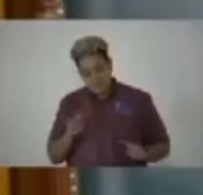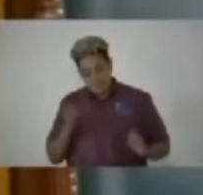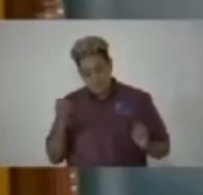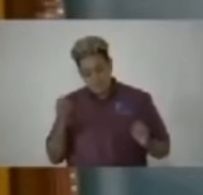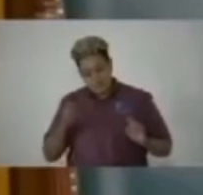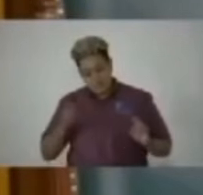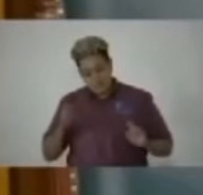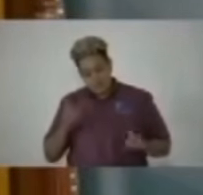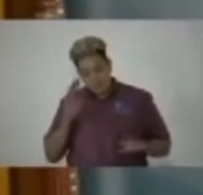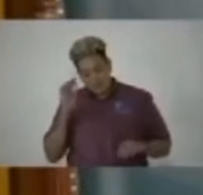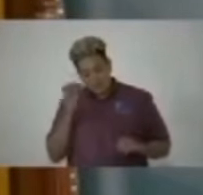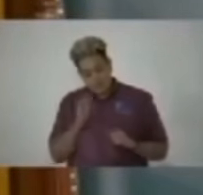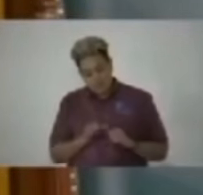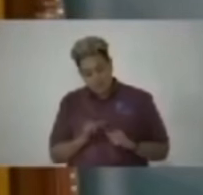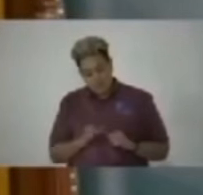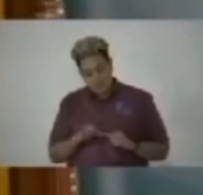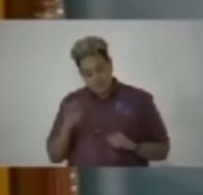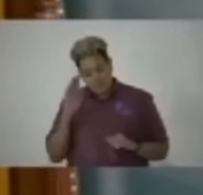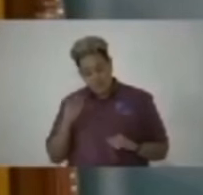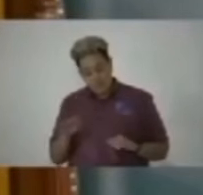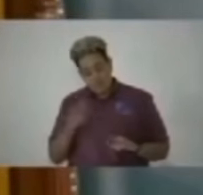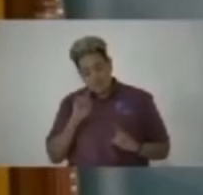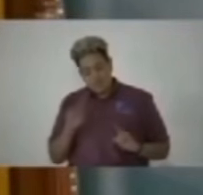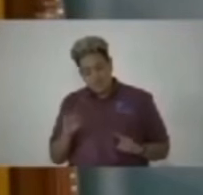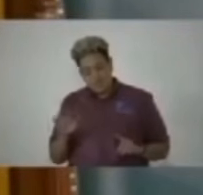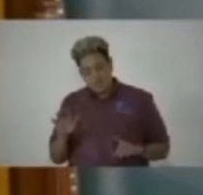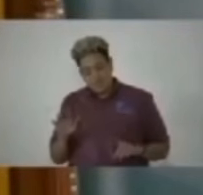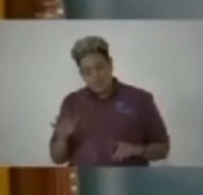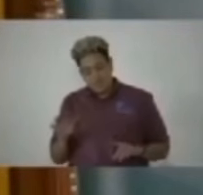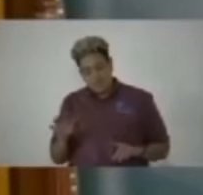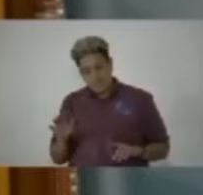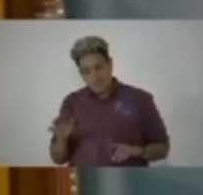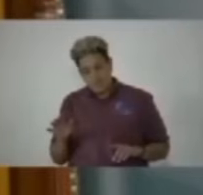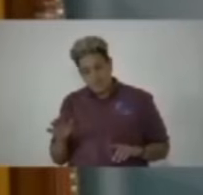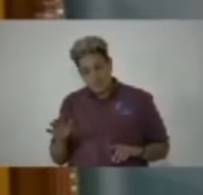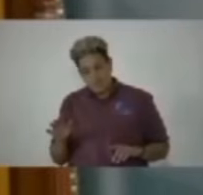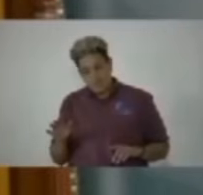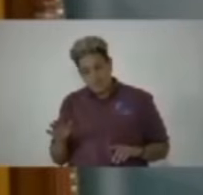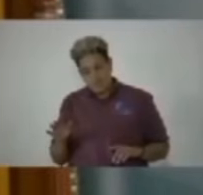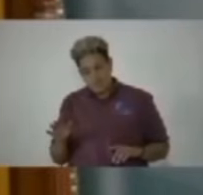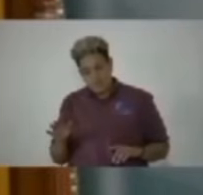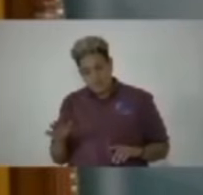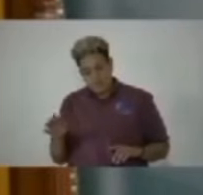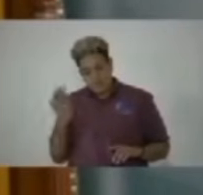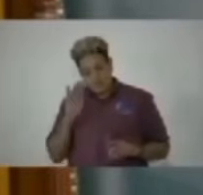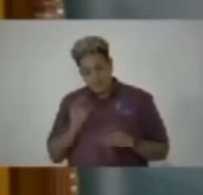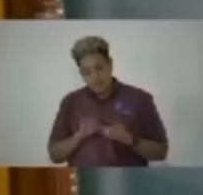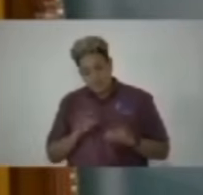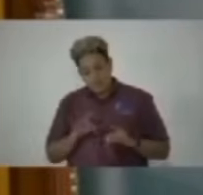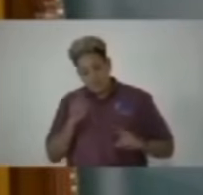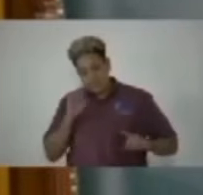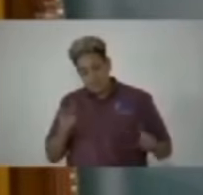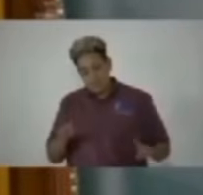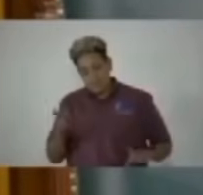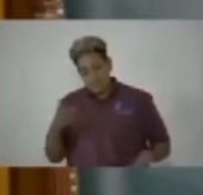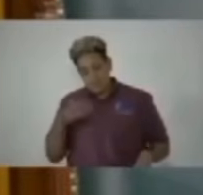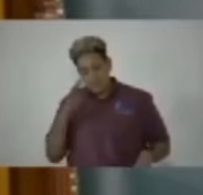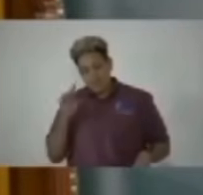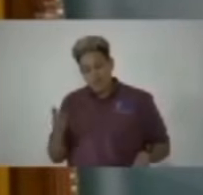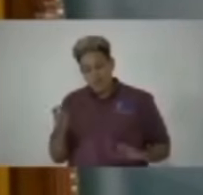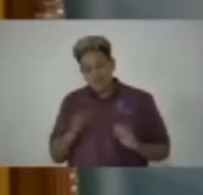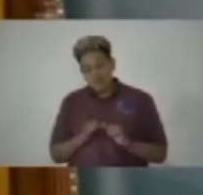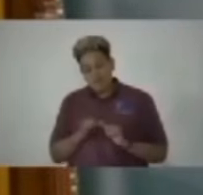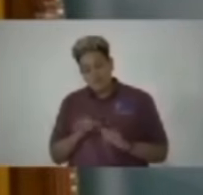time, remember them all to respond. I'm going to ask you to hold. One. I'm going to commence responding, okay. And then I'll ask